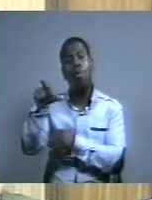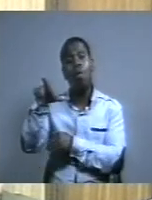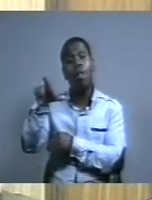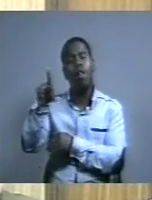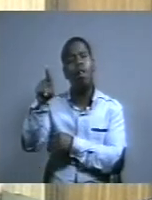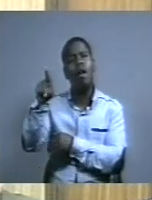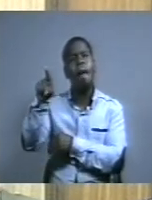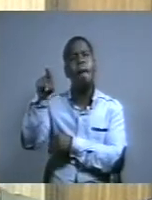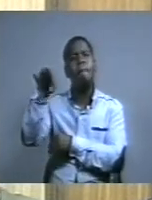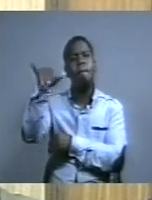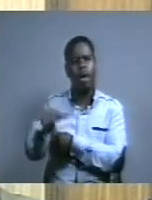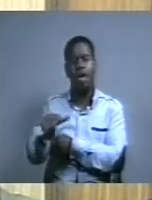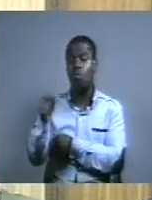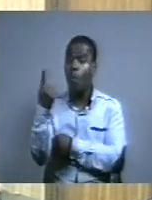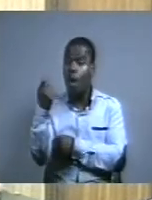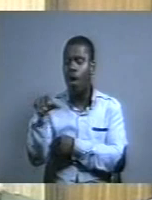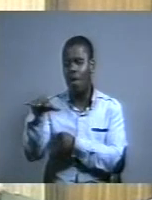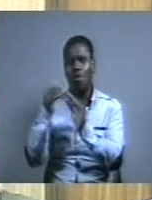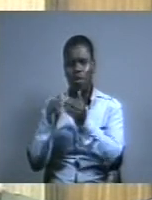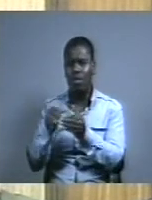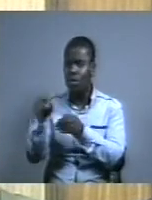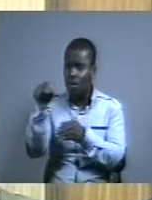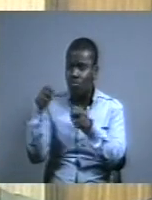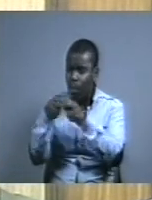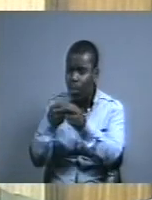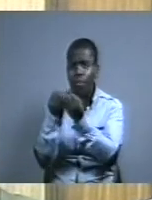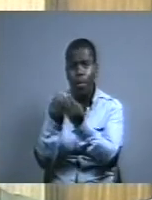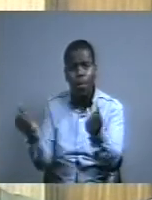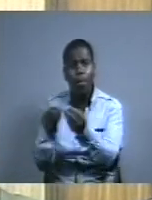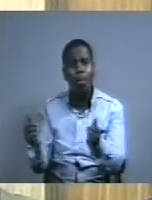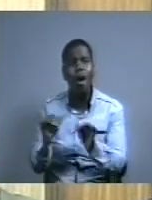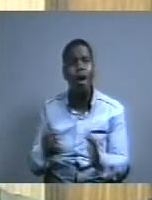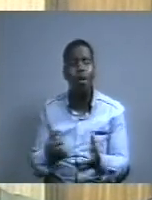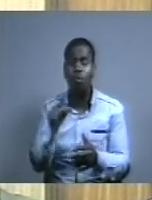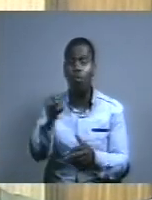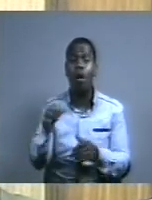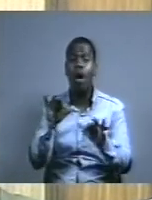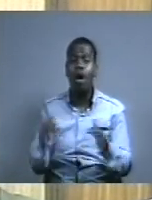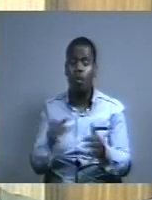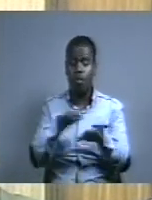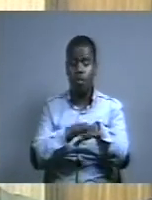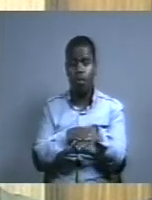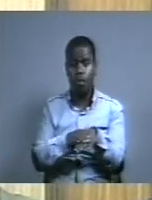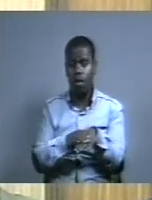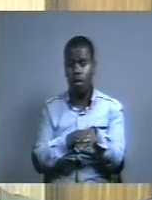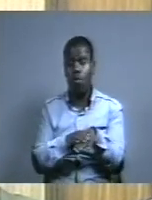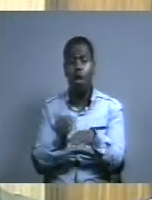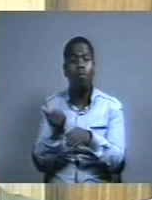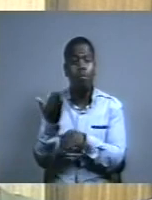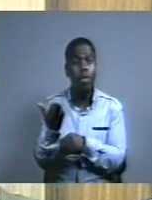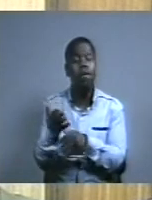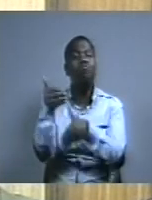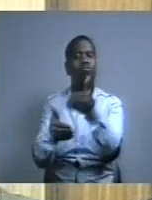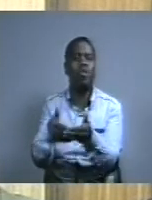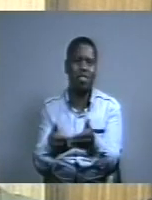one. Is it your intention to try and fix this unfixable situation through the appeals process, or would you